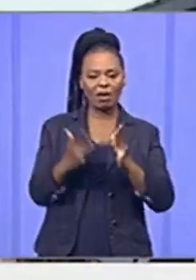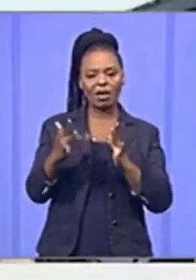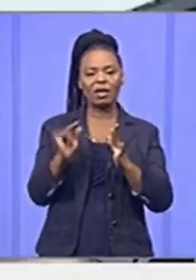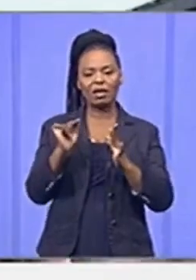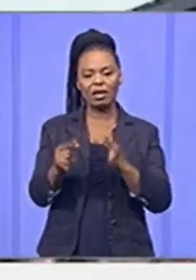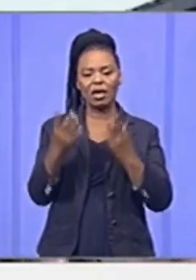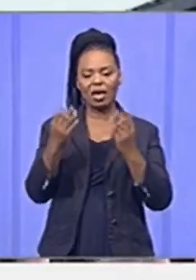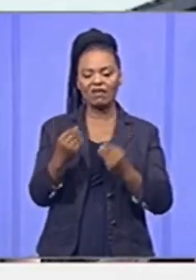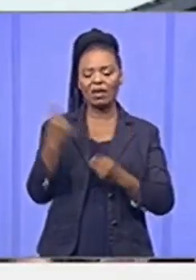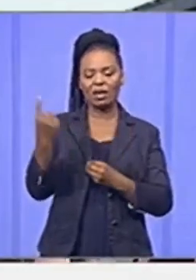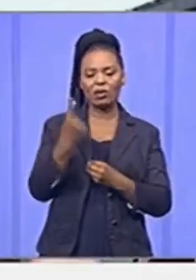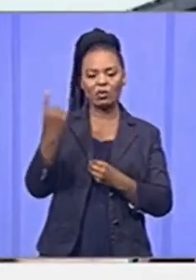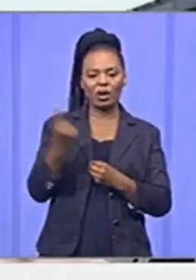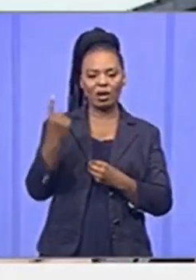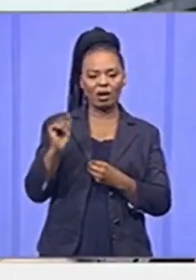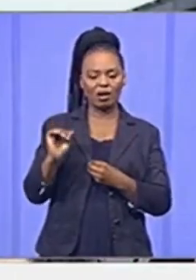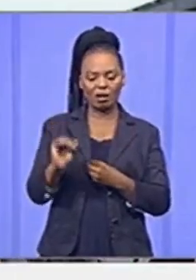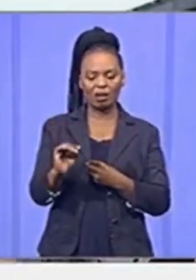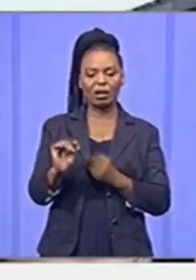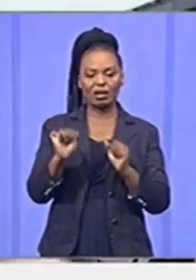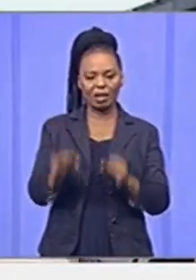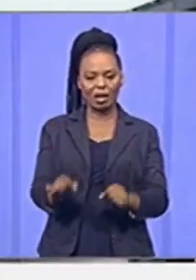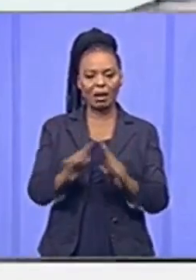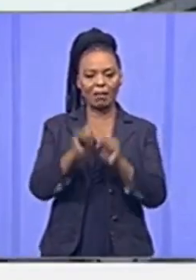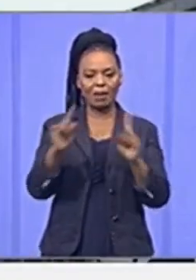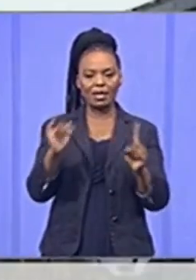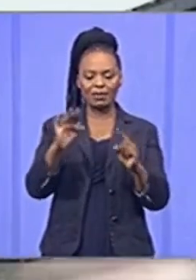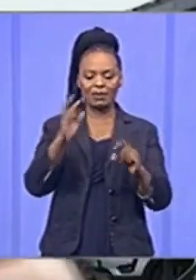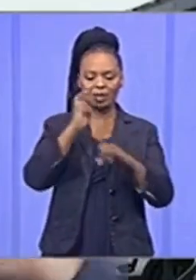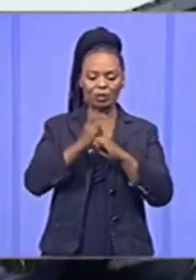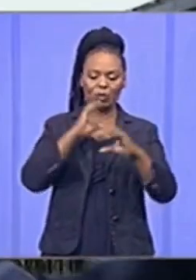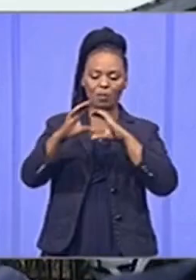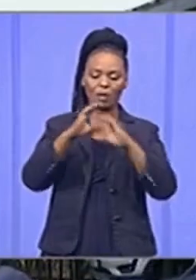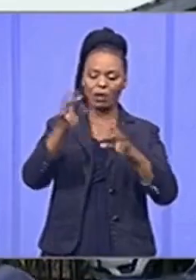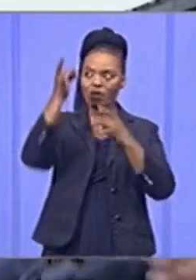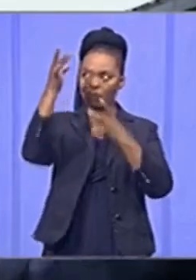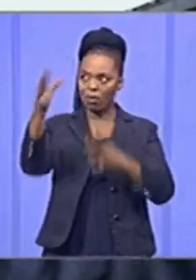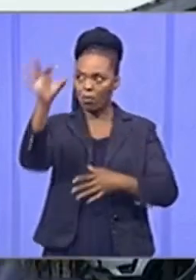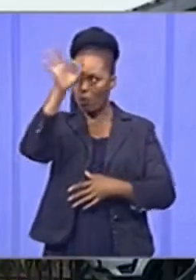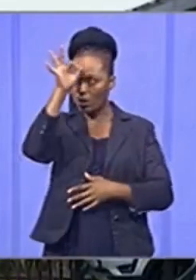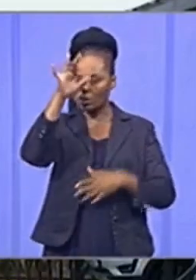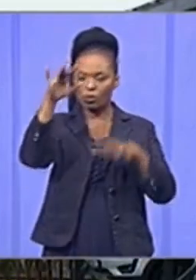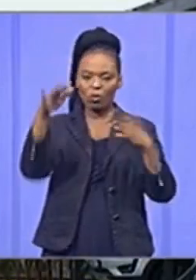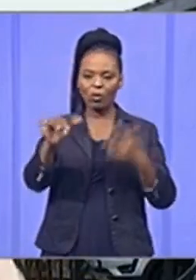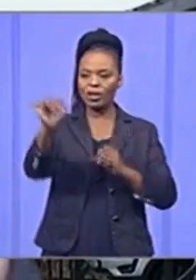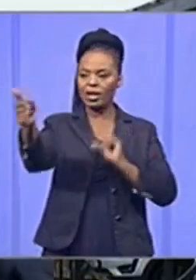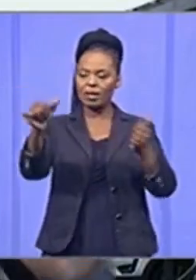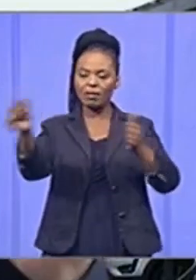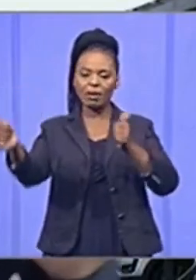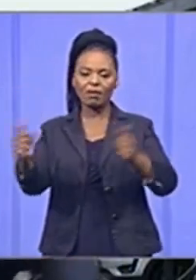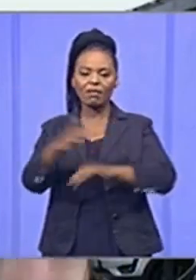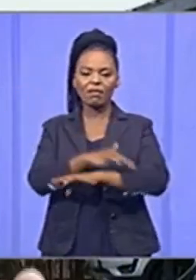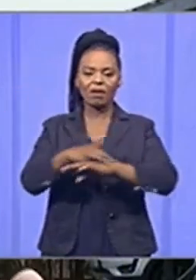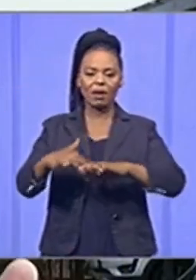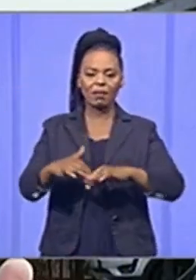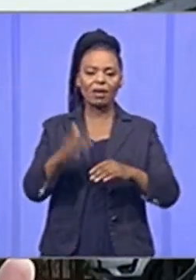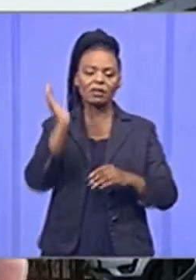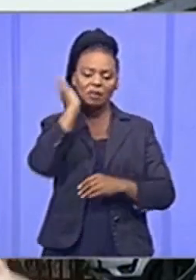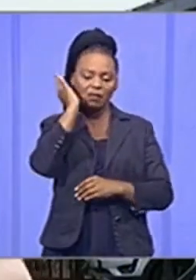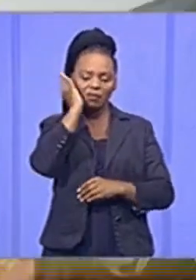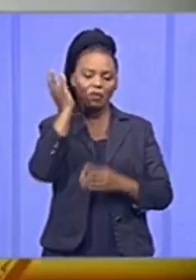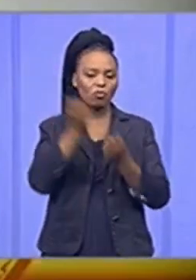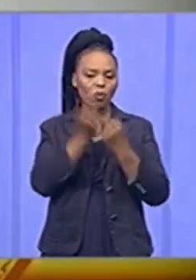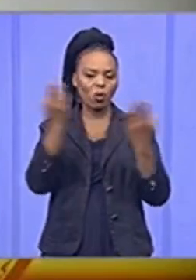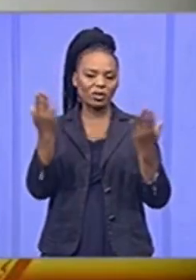got a network around their farmstead. But if they will need to communicate to the police or need to communicate with neighbouring farmers, often the cell phone towers are